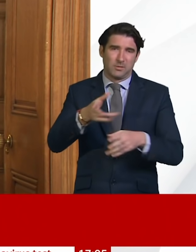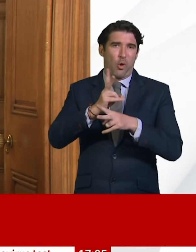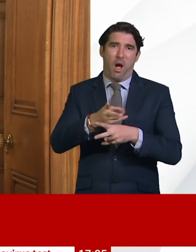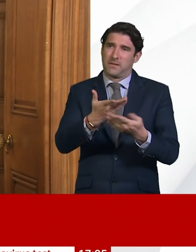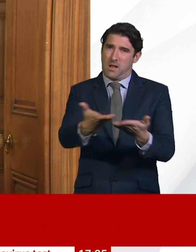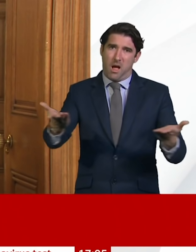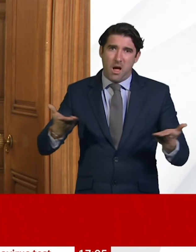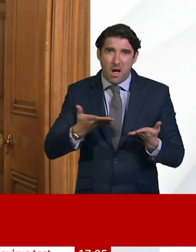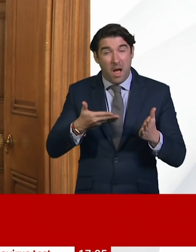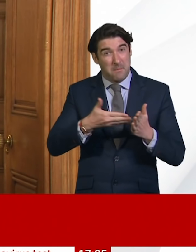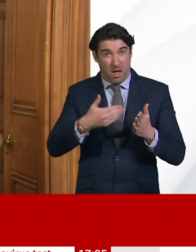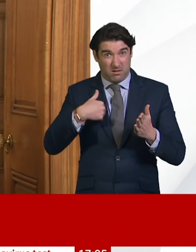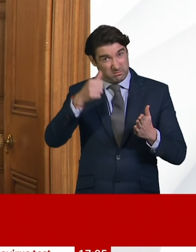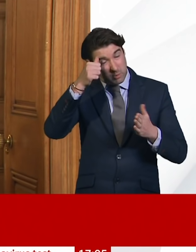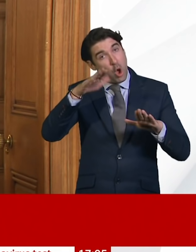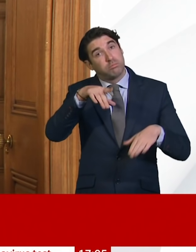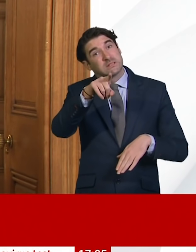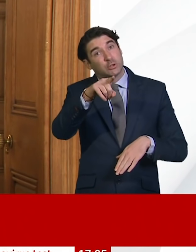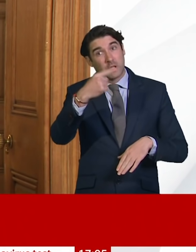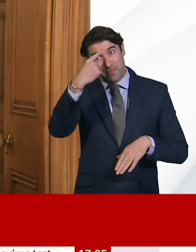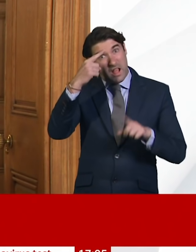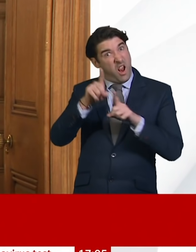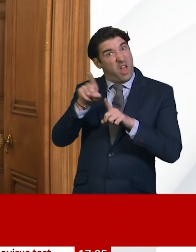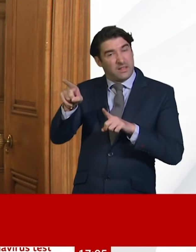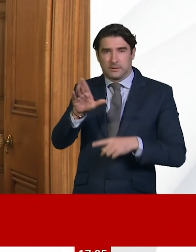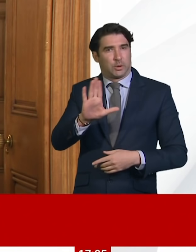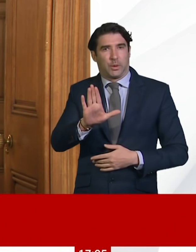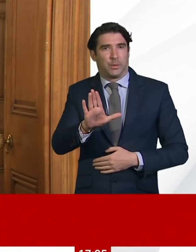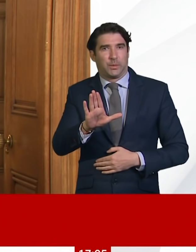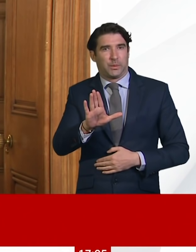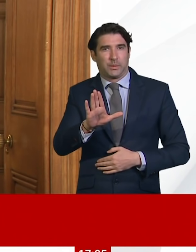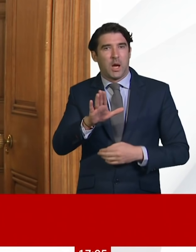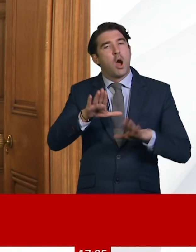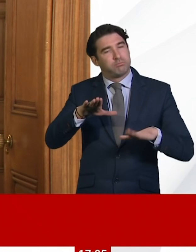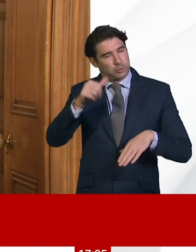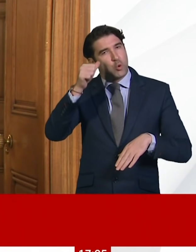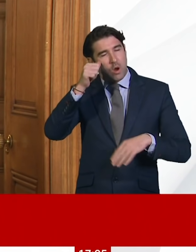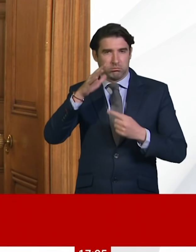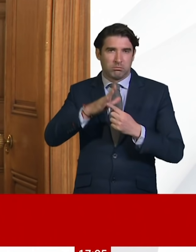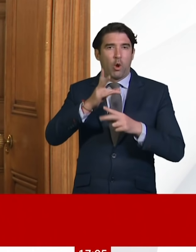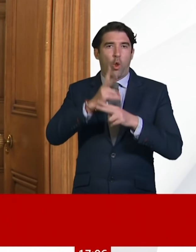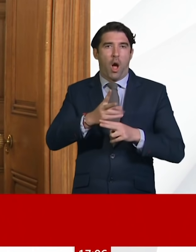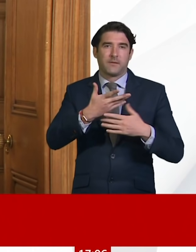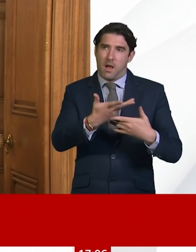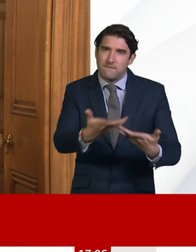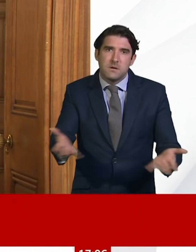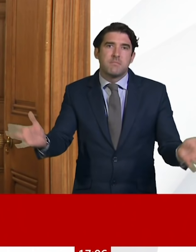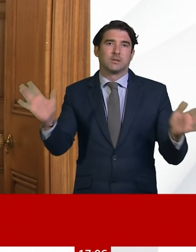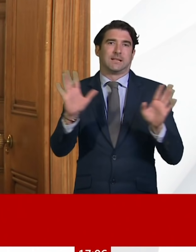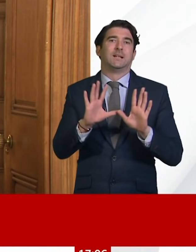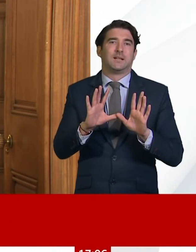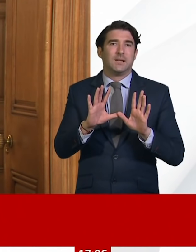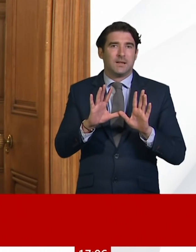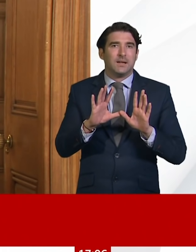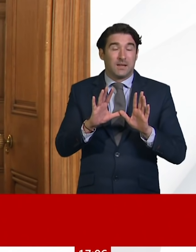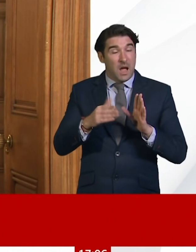And that is what we're going to do. Even as we fight COVID, it's vital that people get all the treatment they need for